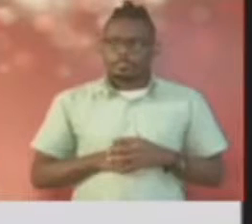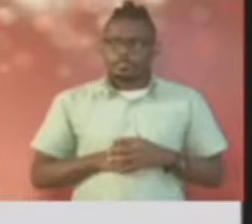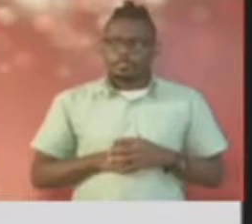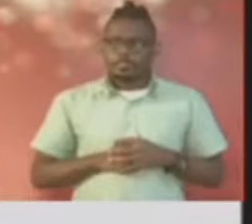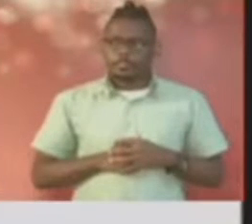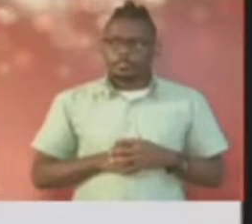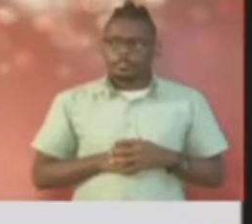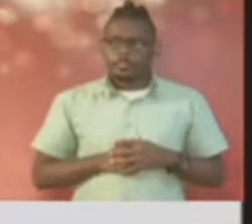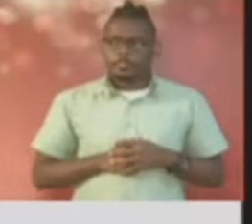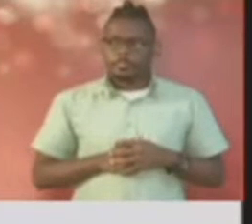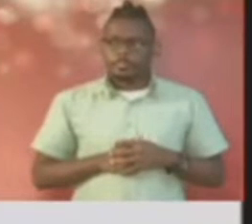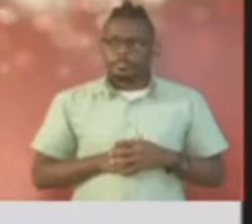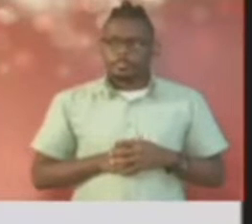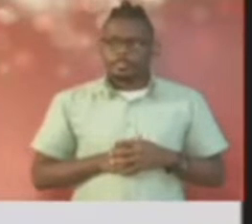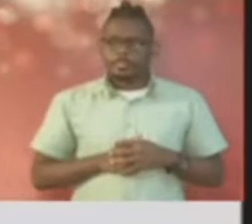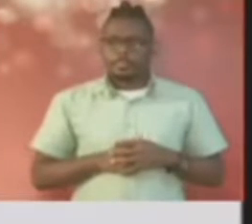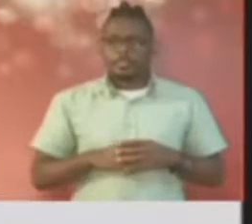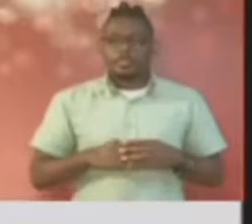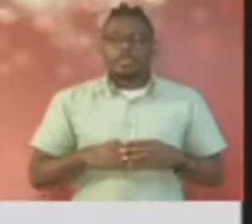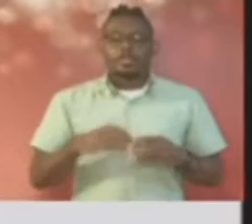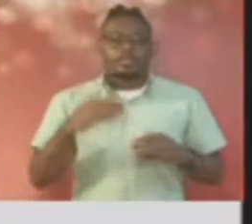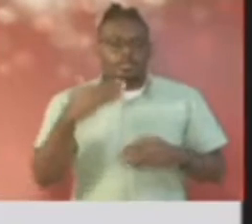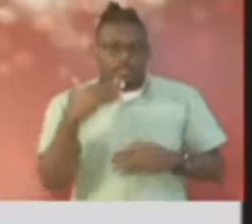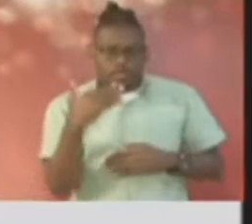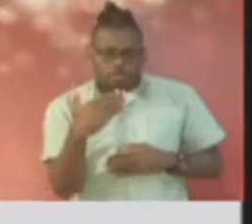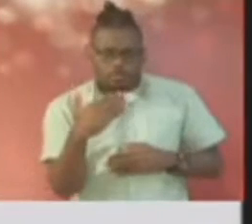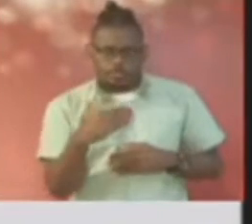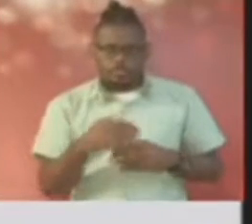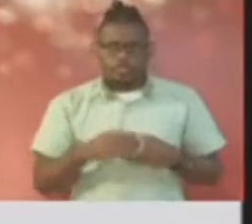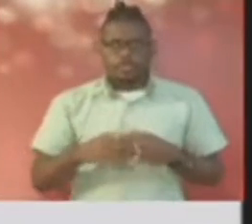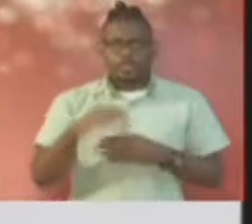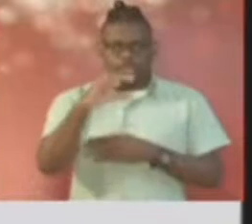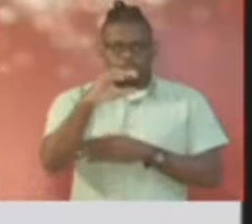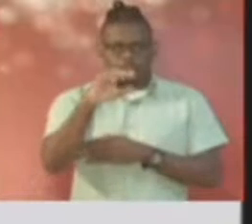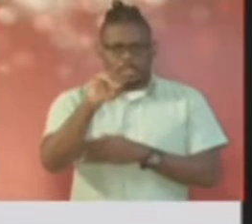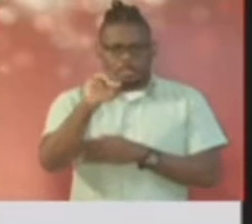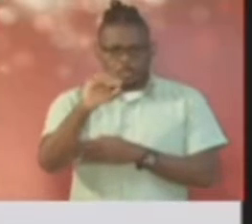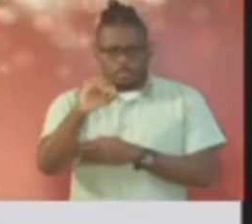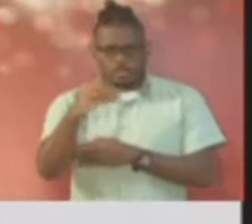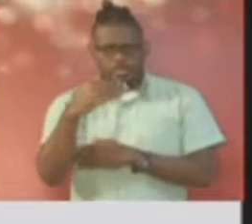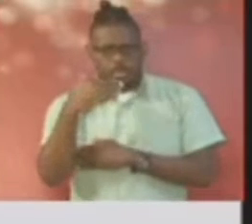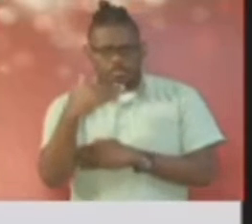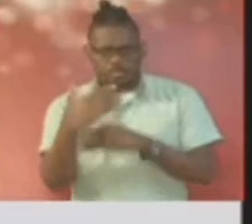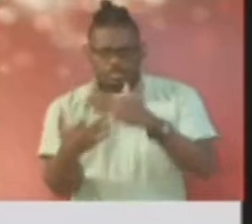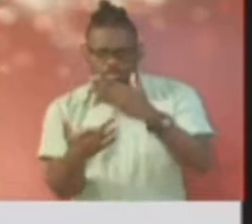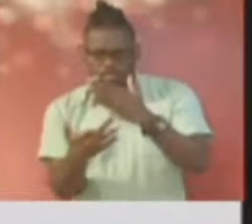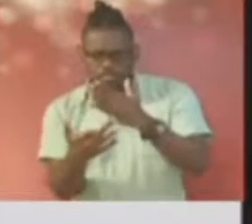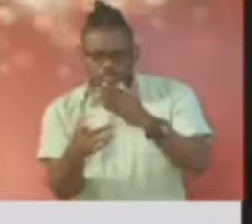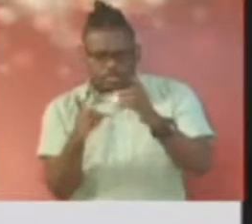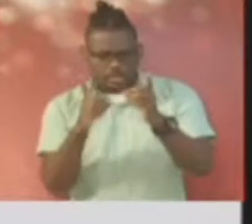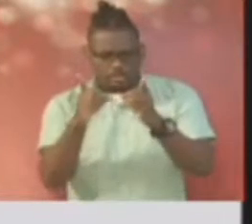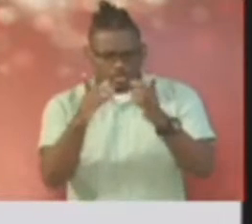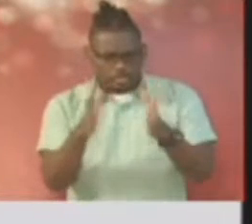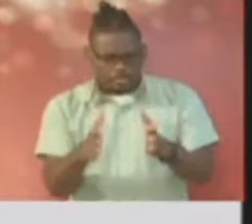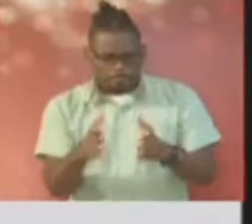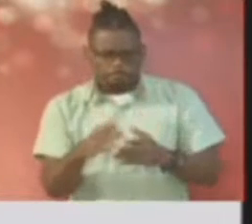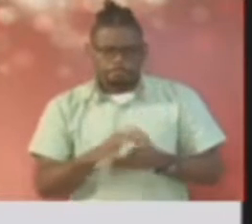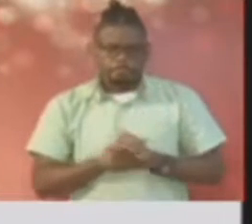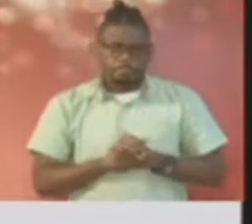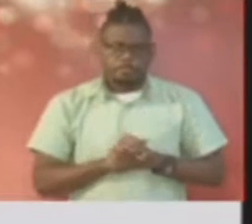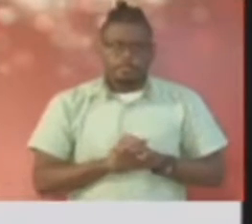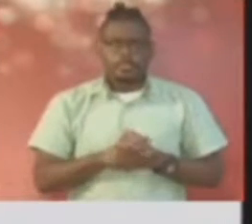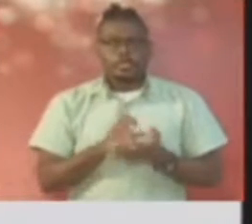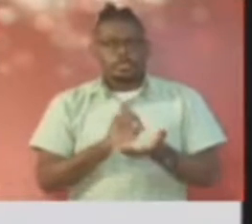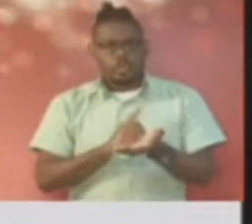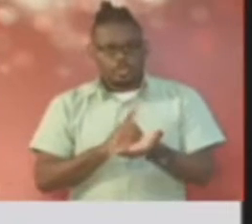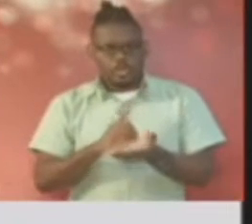Thank you very much, Dr. Hines. CMO, Dr. Parasram, Technical Director, Epidemiology Division. Dr. Hines,